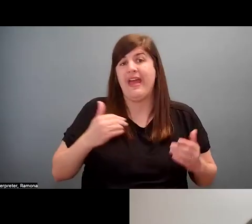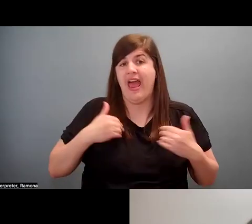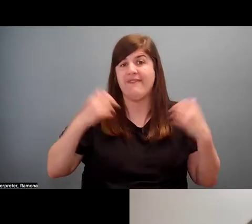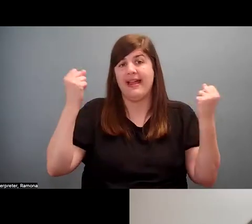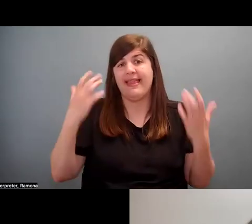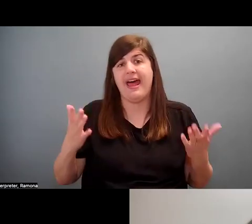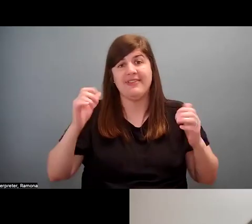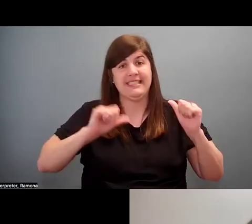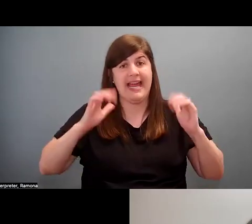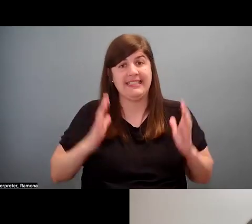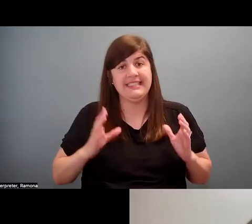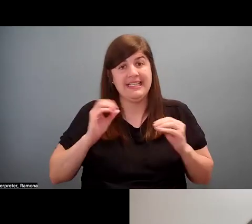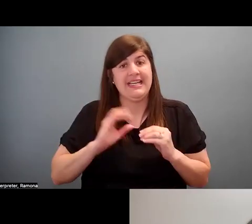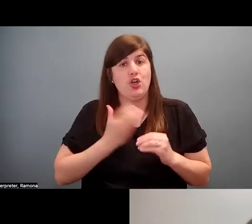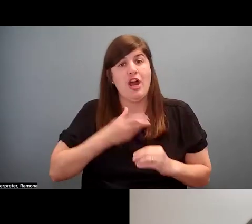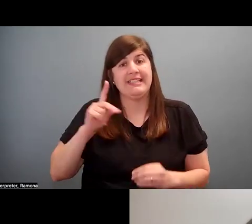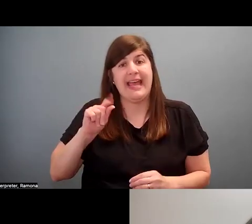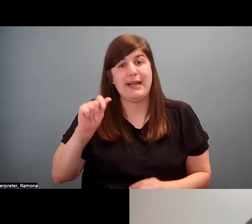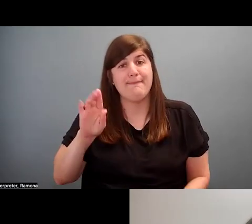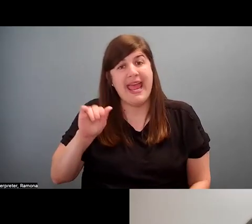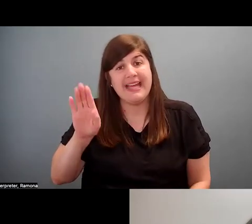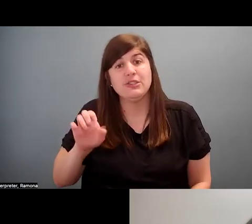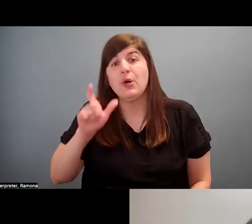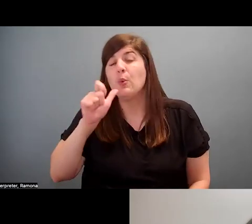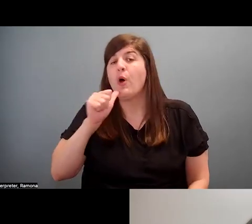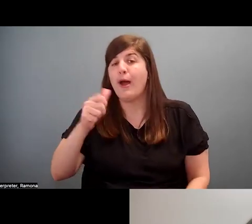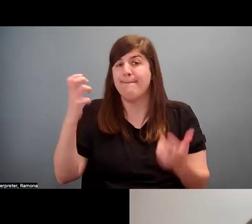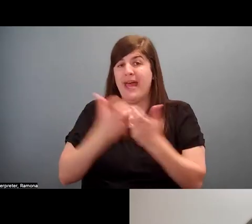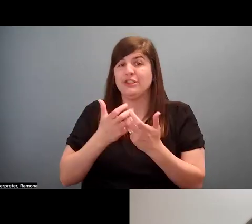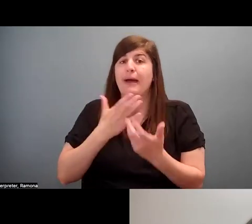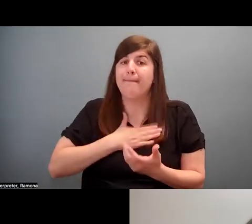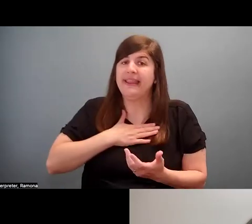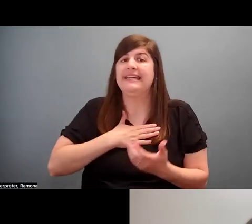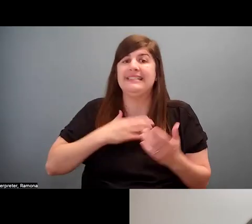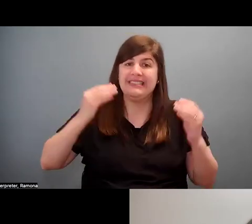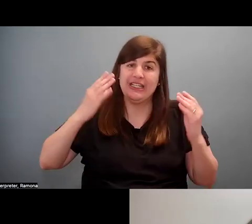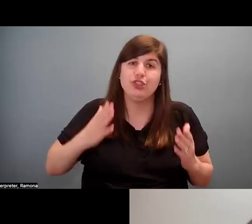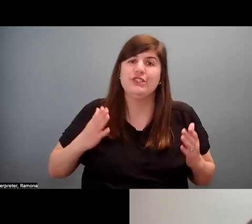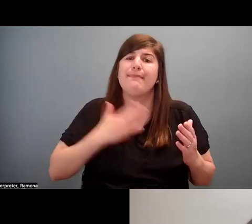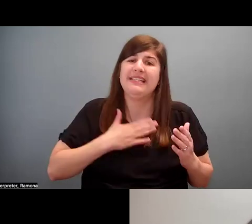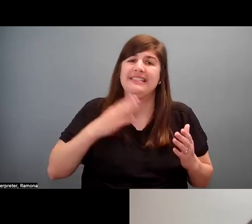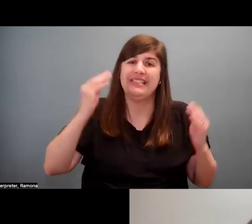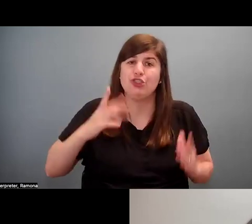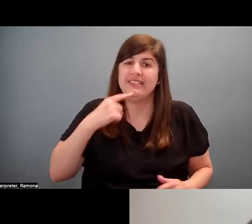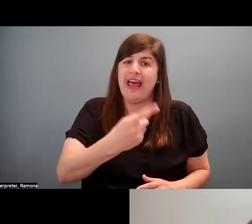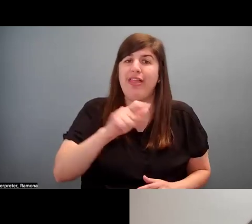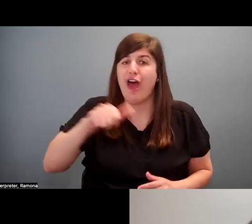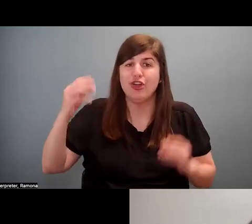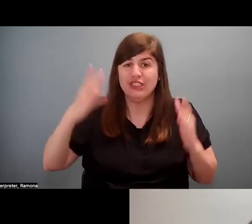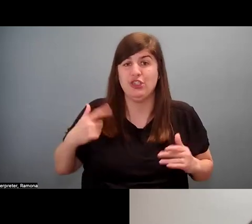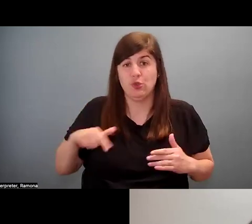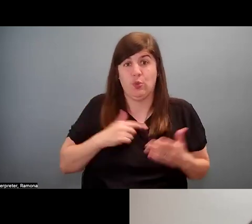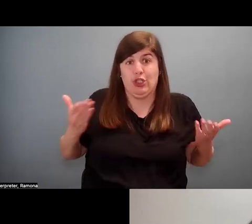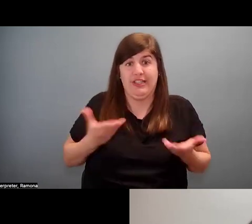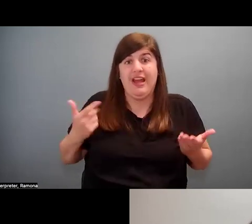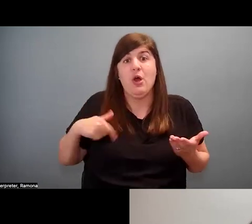of scientists in our database right now that aren't matched. So please teachers, tell other teachers that we exist.